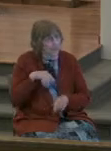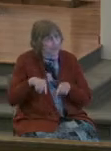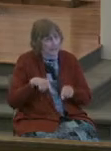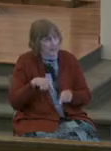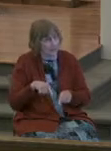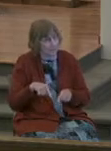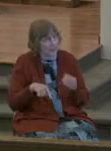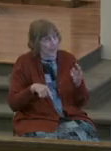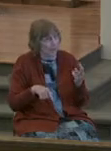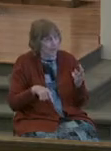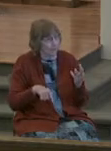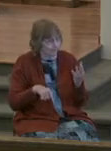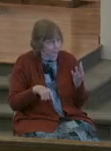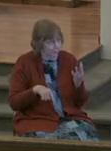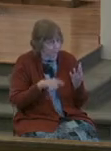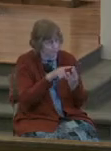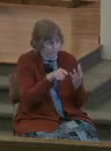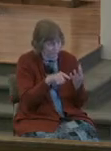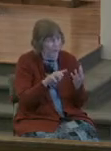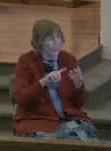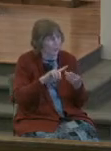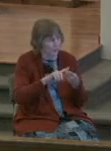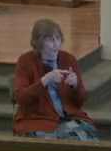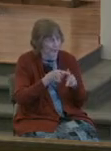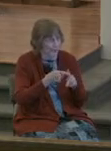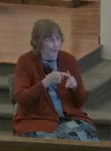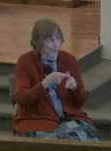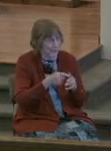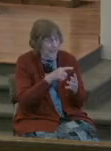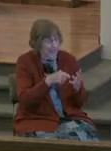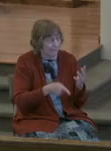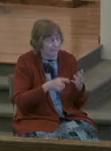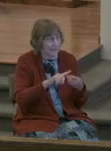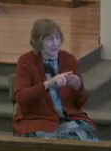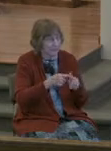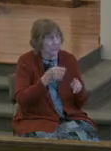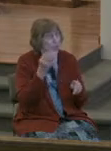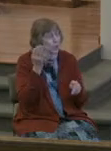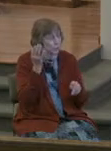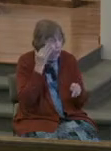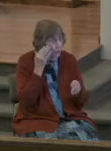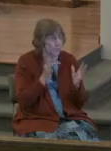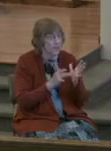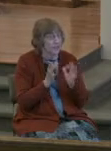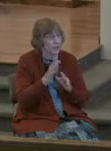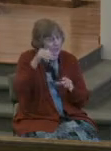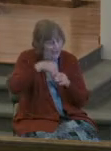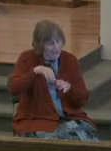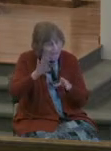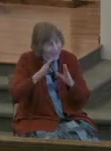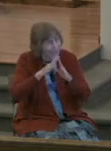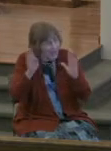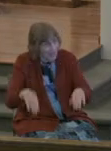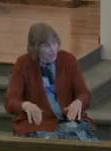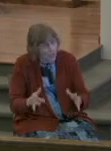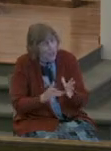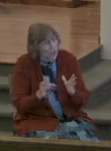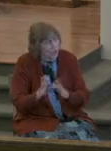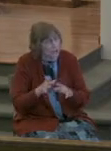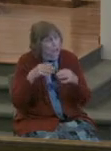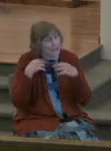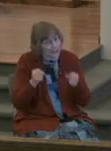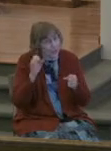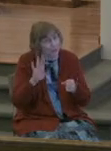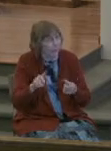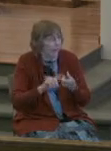four friends. And these four friends knew that Jesus was there and that Jesus could heal